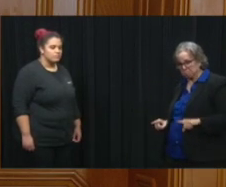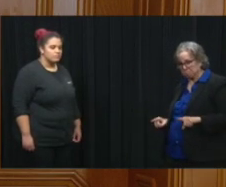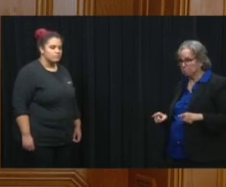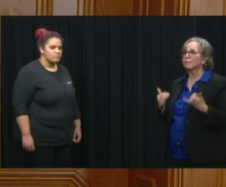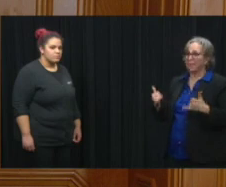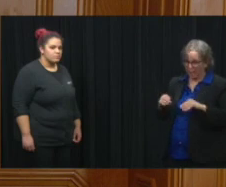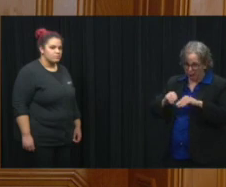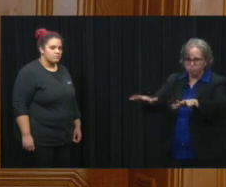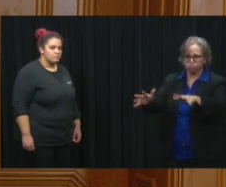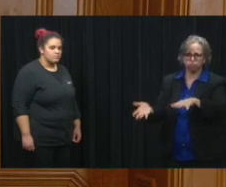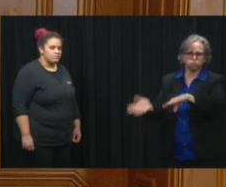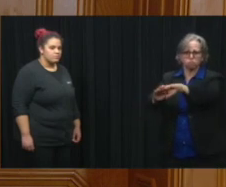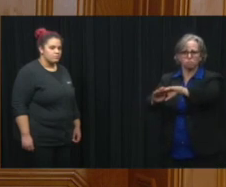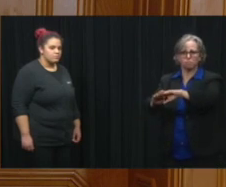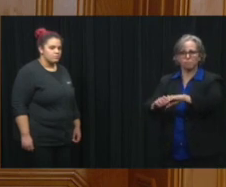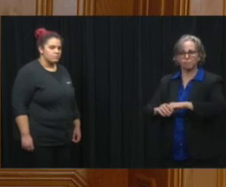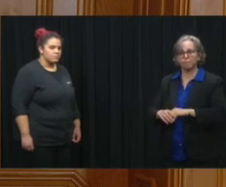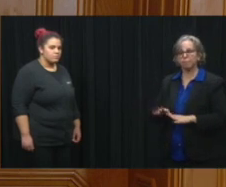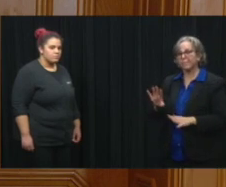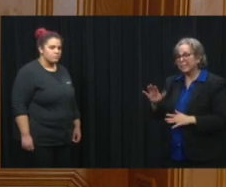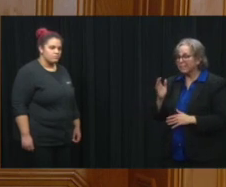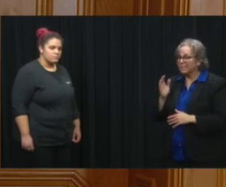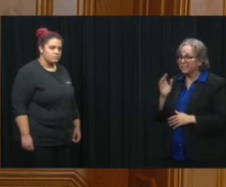some variation of the modeling.